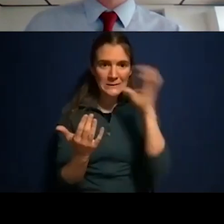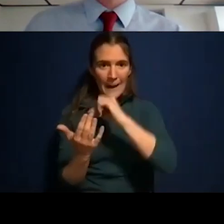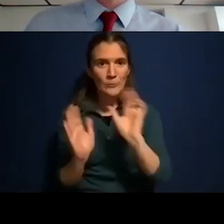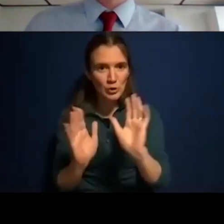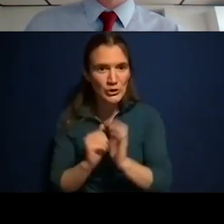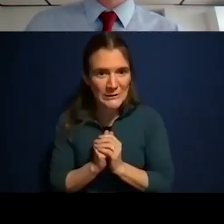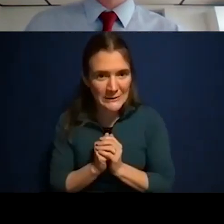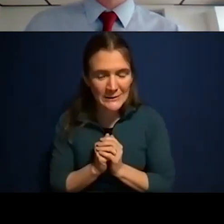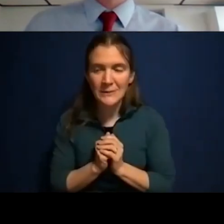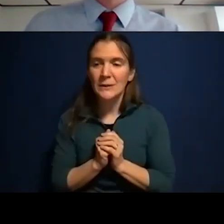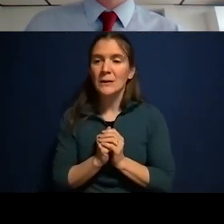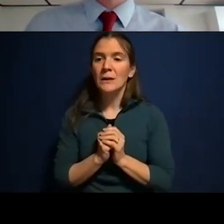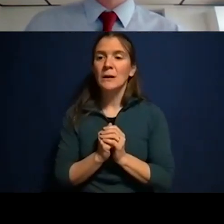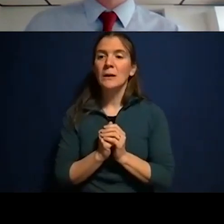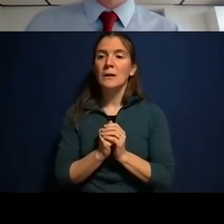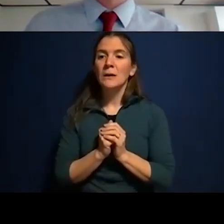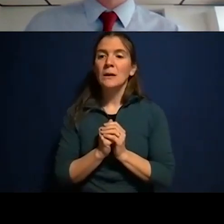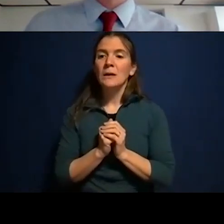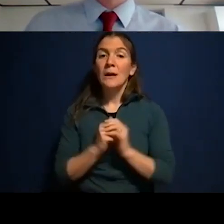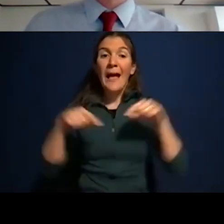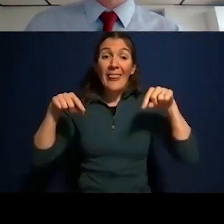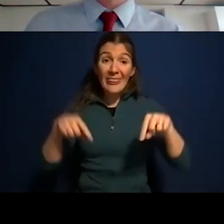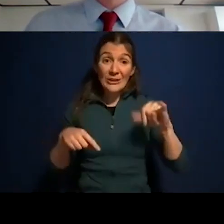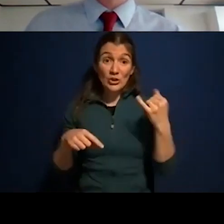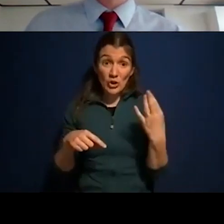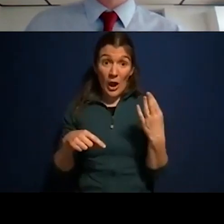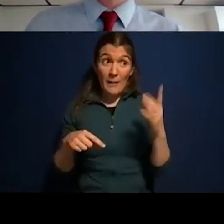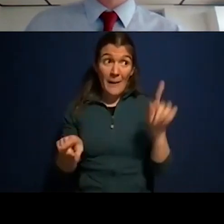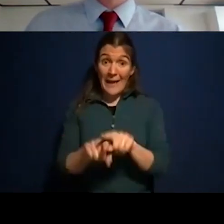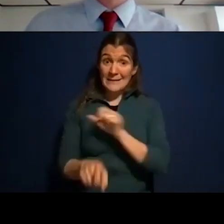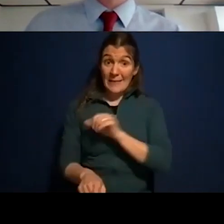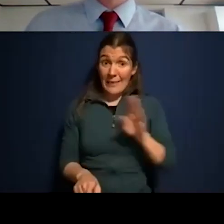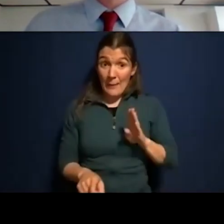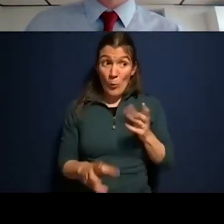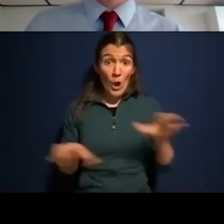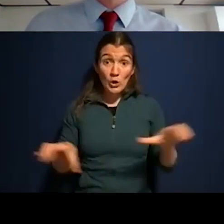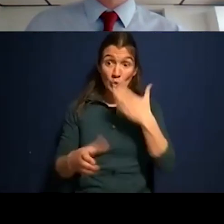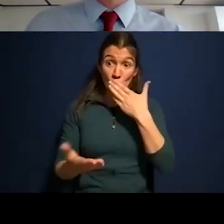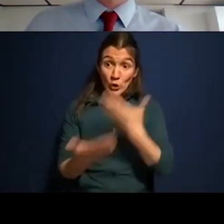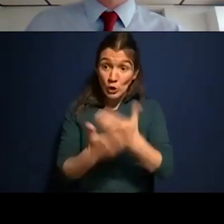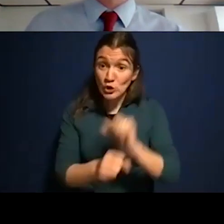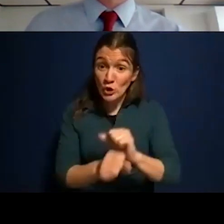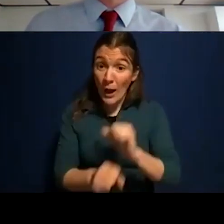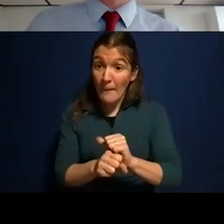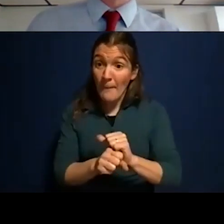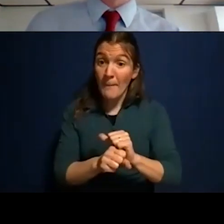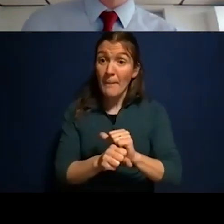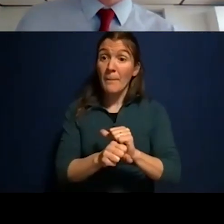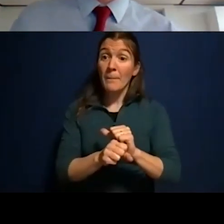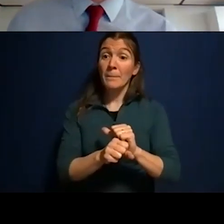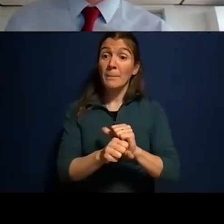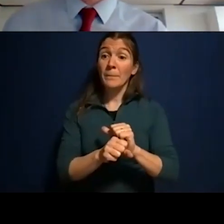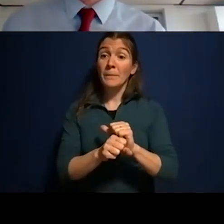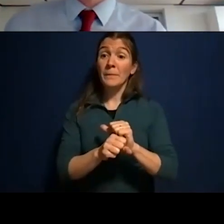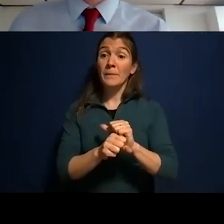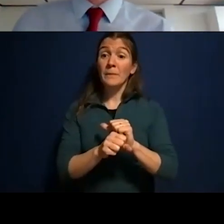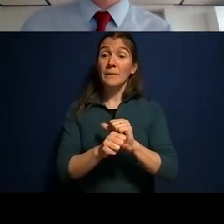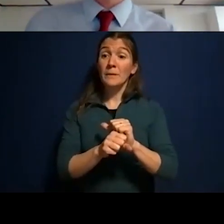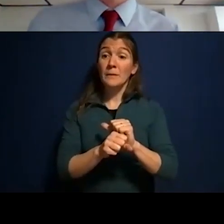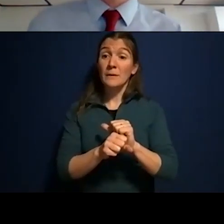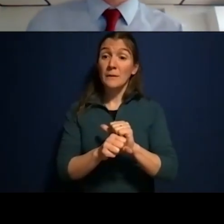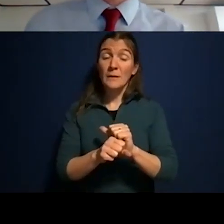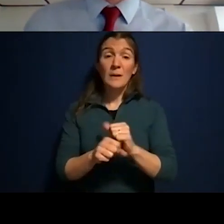that to do this job well, and you know, do the work needed, and read through